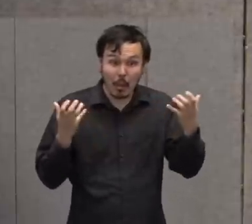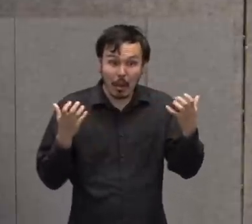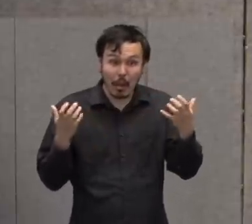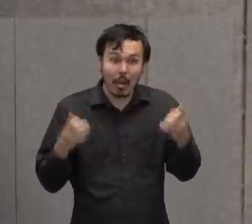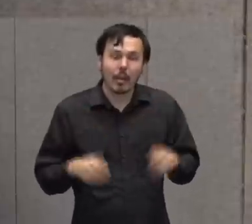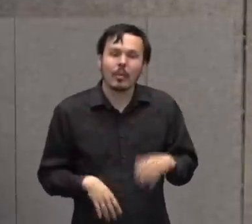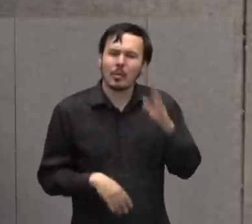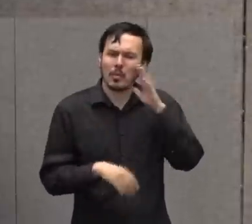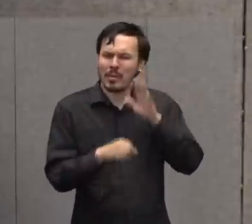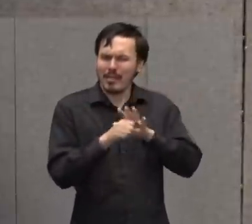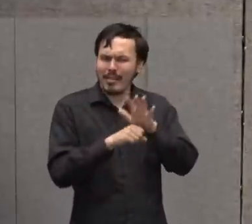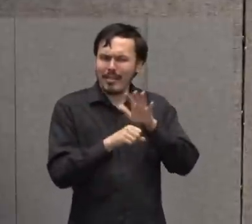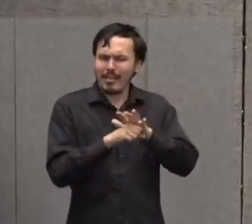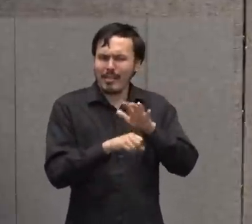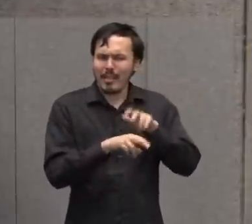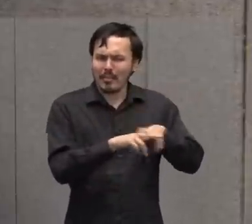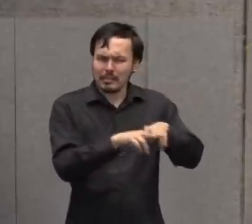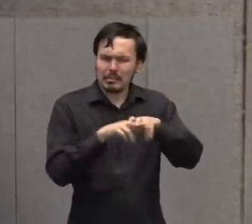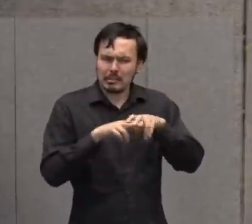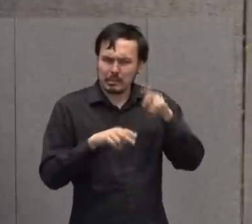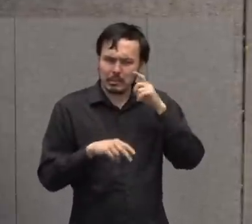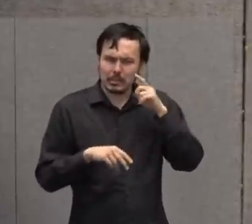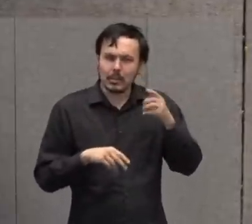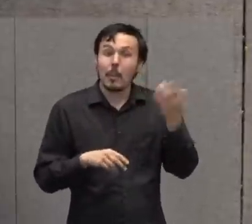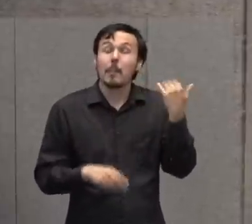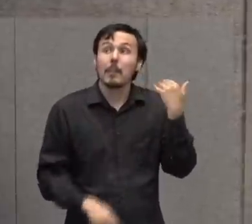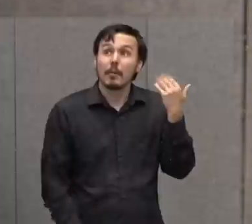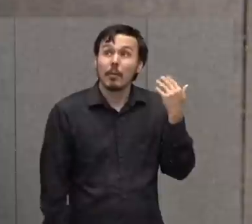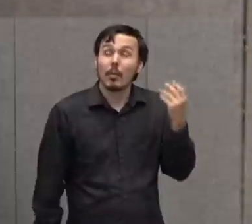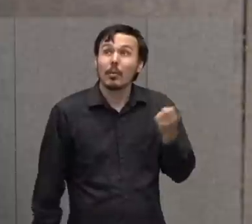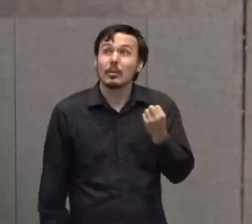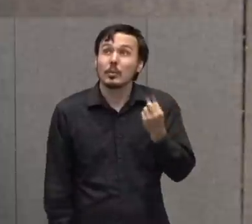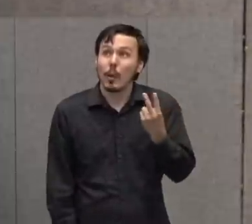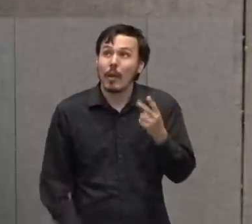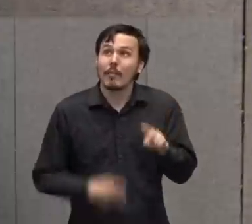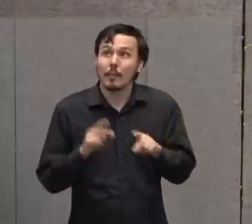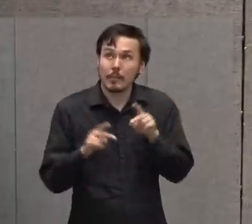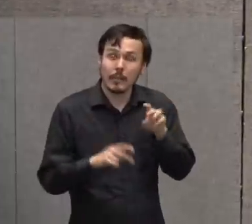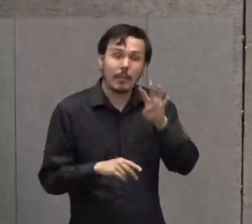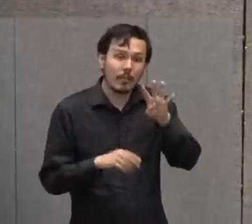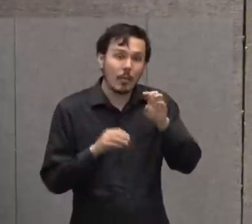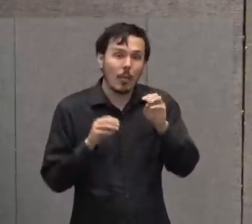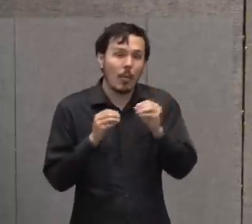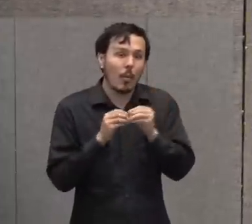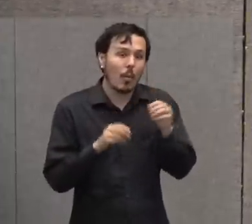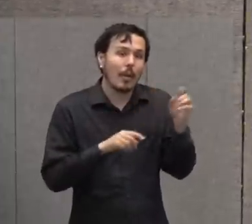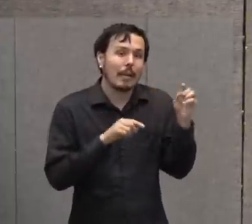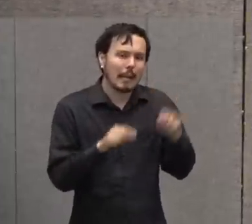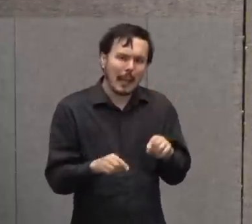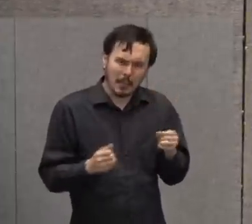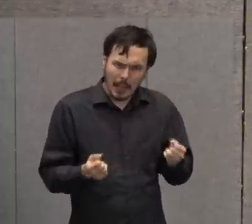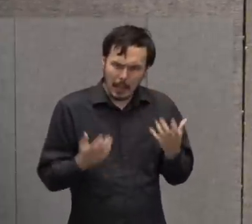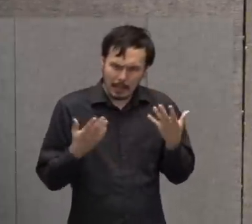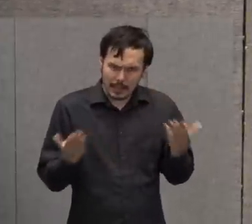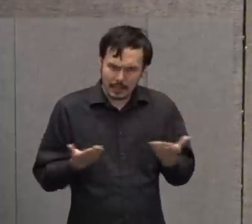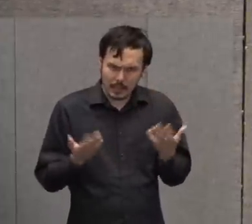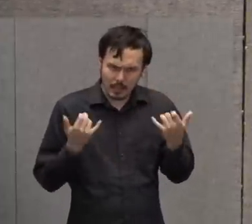they going to have enough seats for... They had 12 people and 4 more people came. So how many people are here